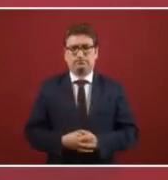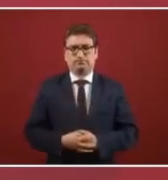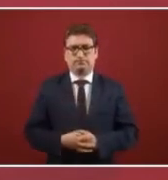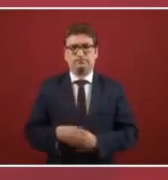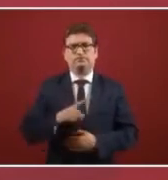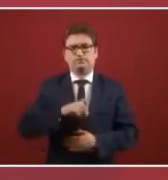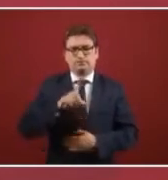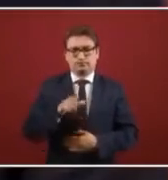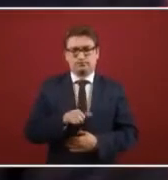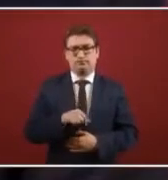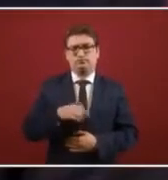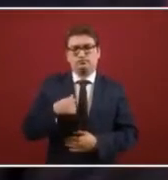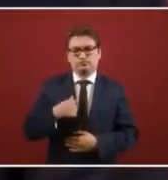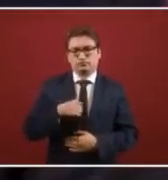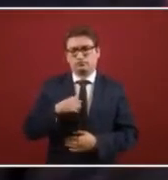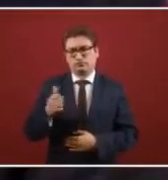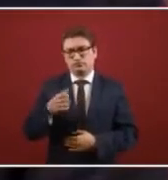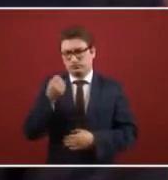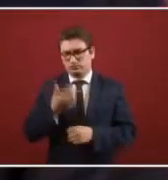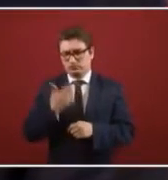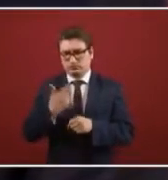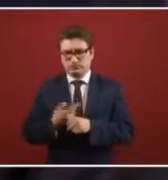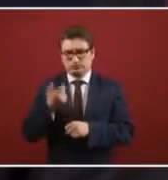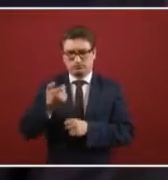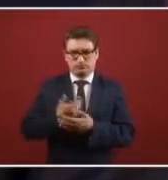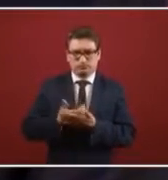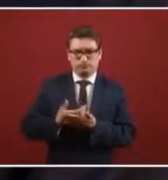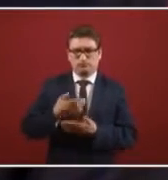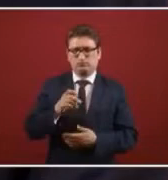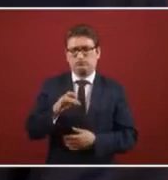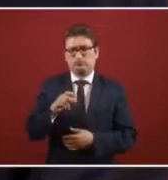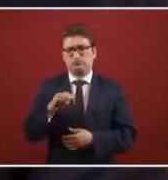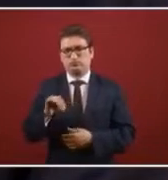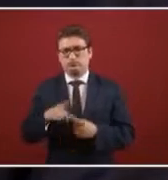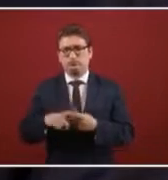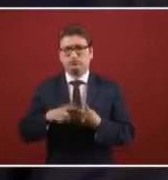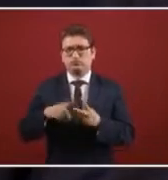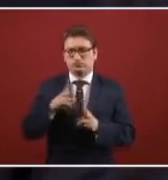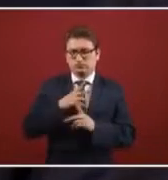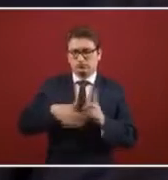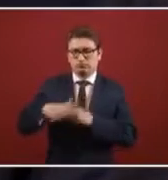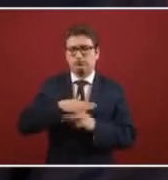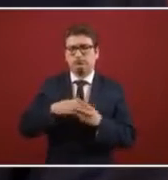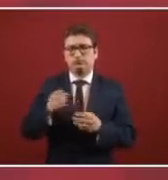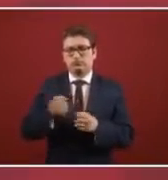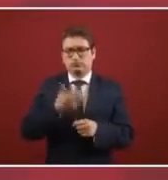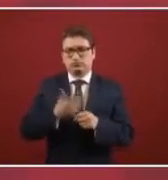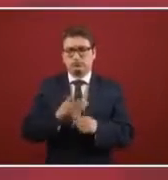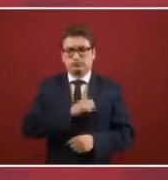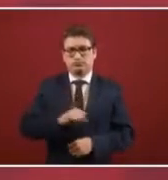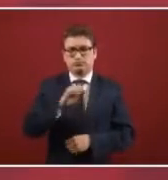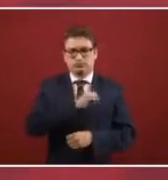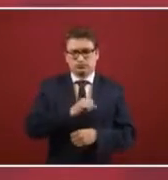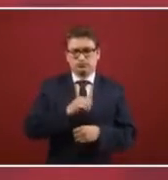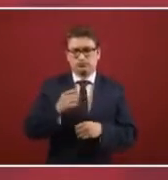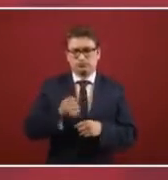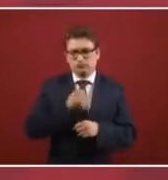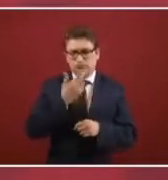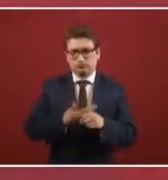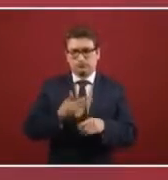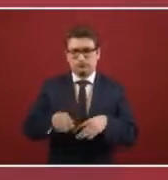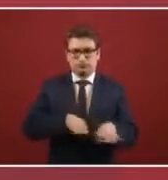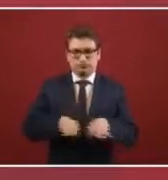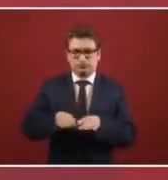luego le voy a pedir a la Secretaría de Economía, And then I will ask the Secretary of Environment, del Trabajo,